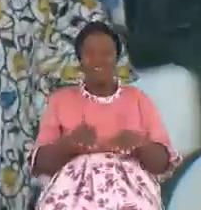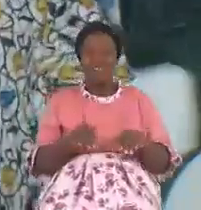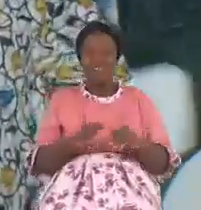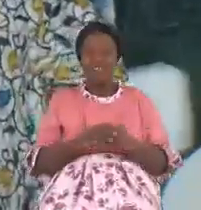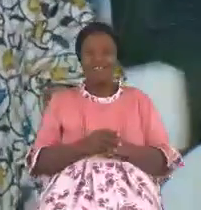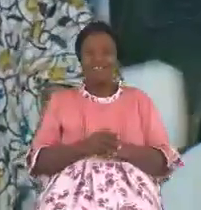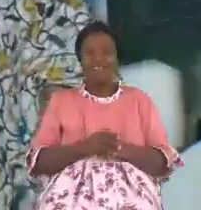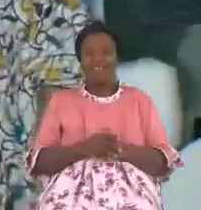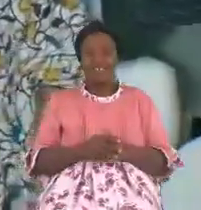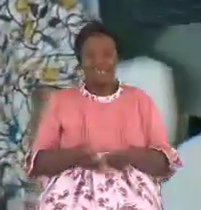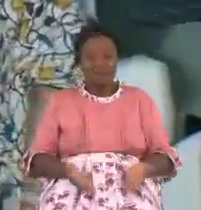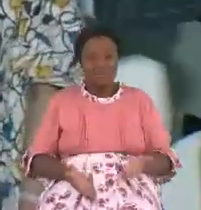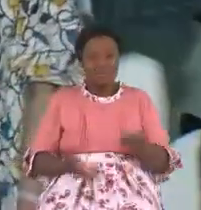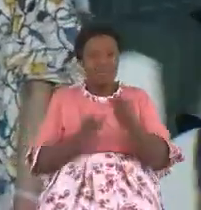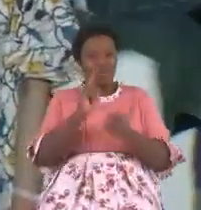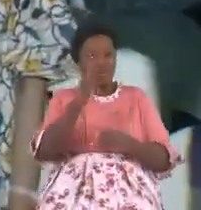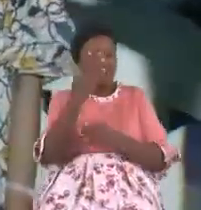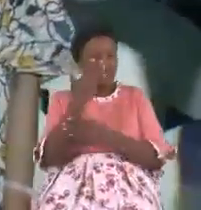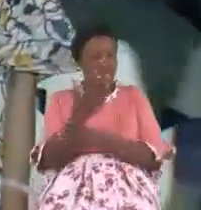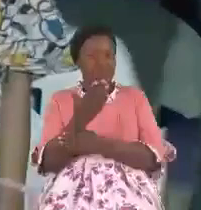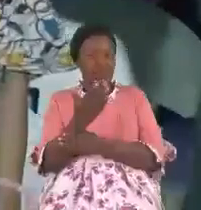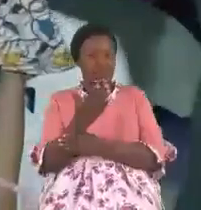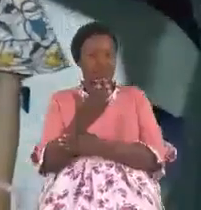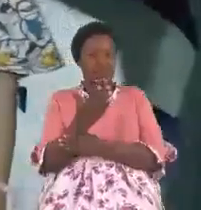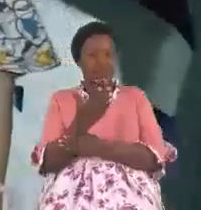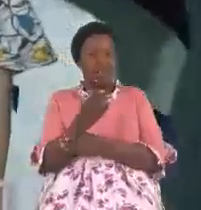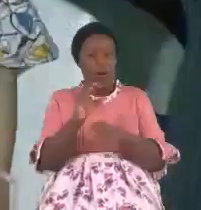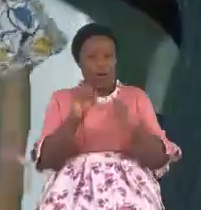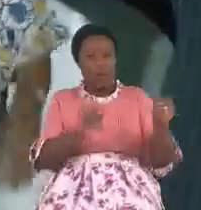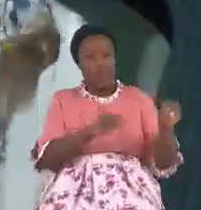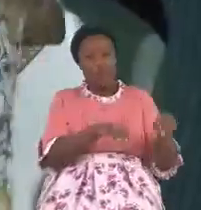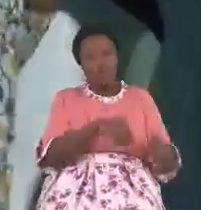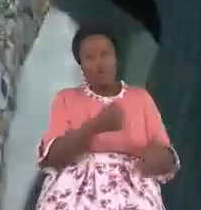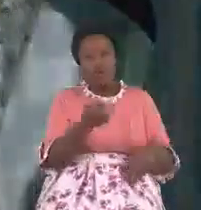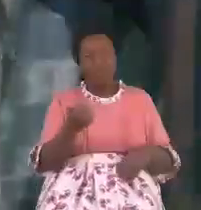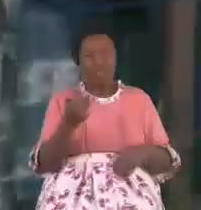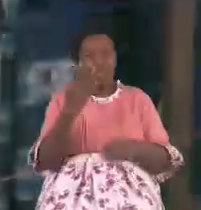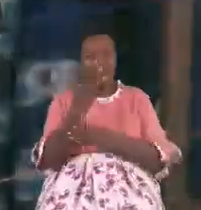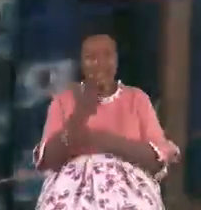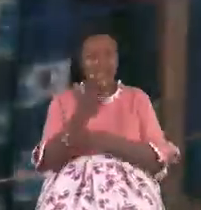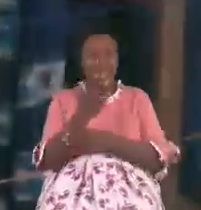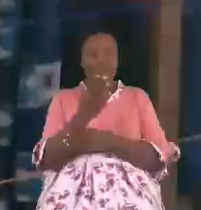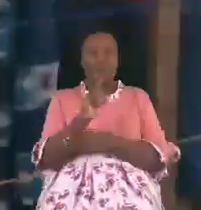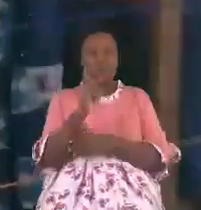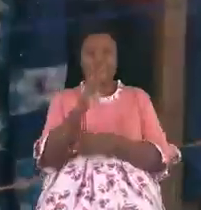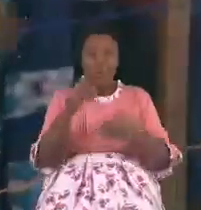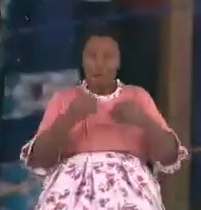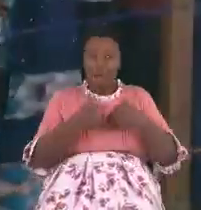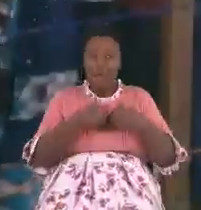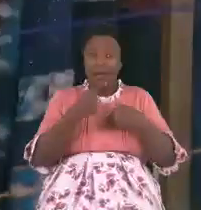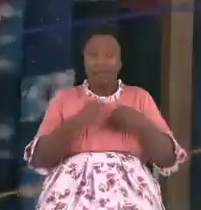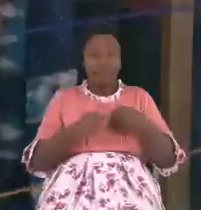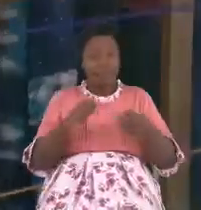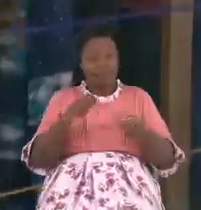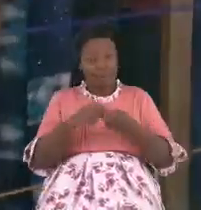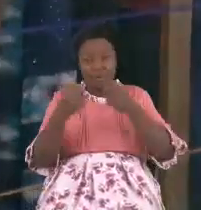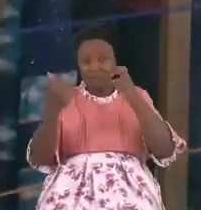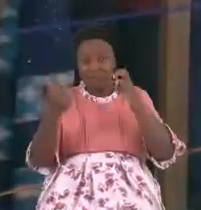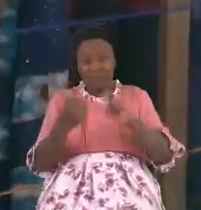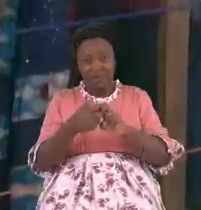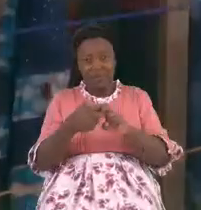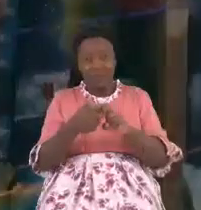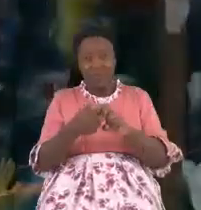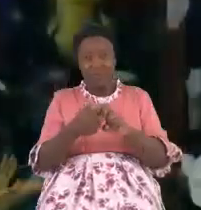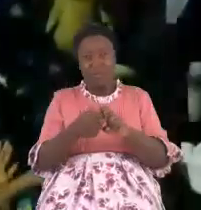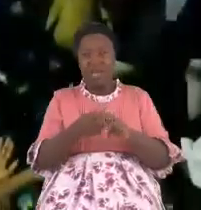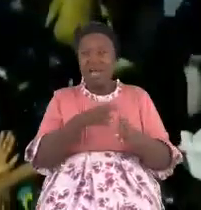there is up one hand you lead the other hand where you have a challenge and when